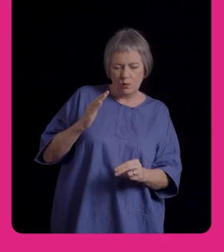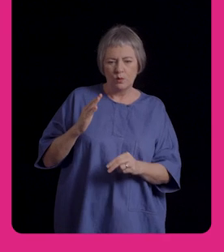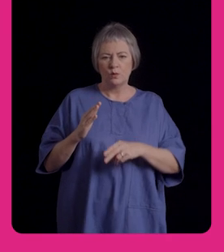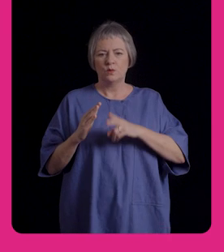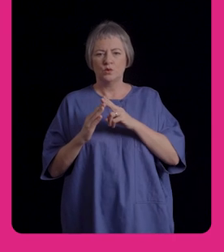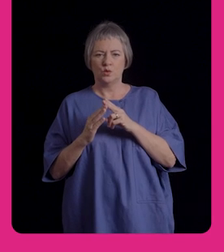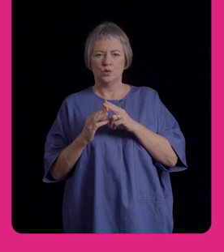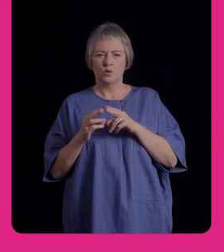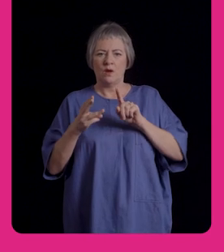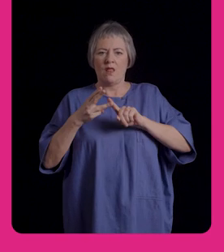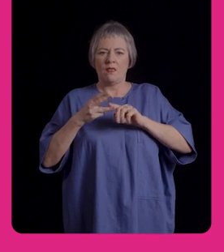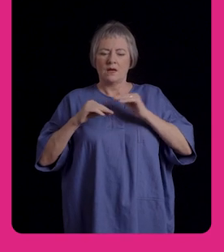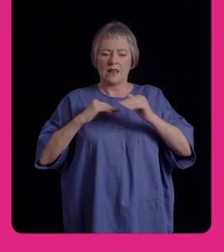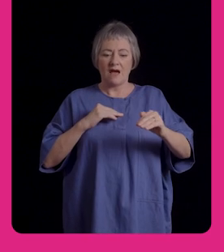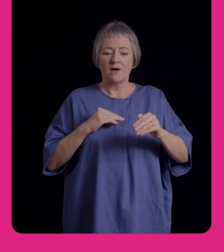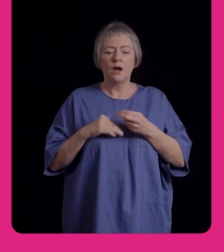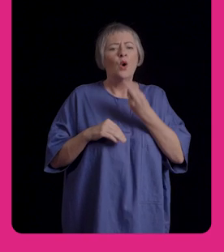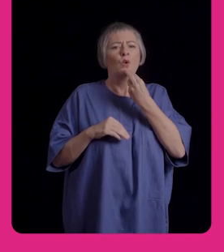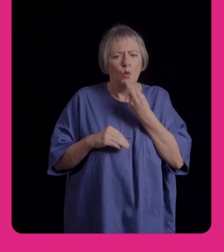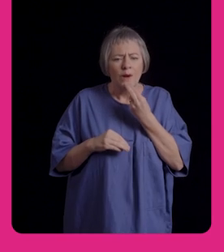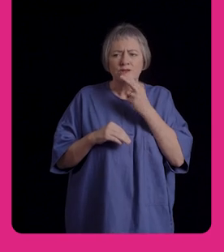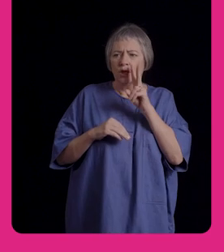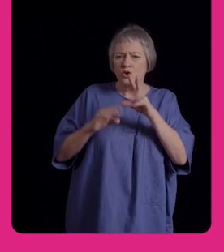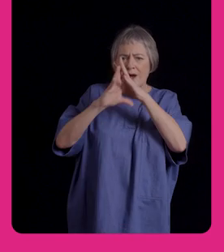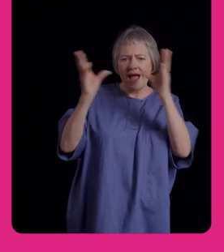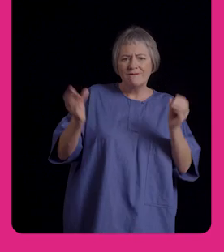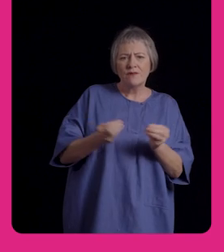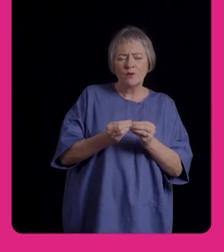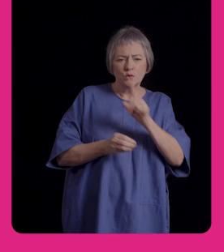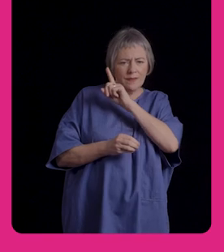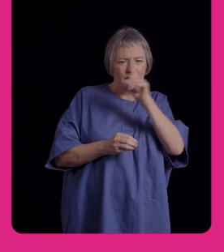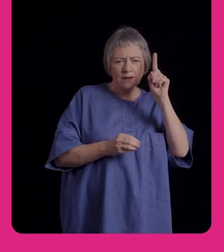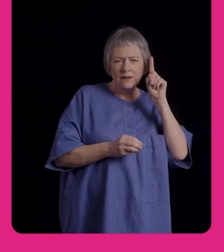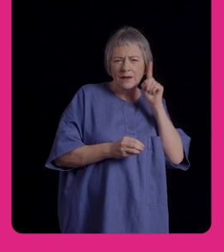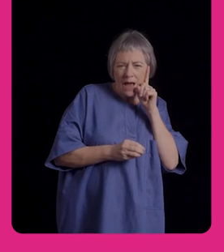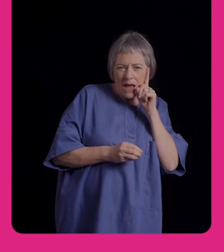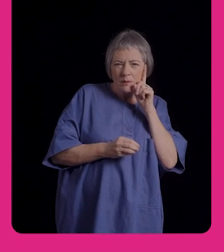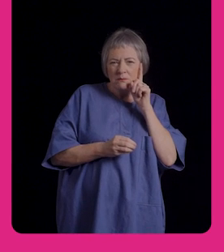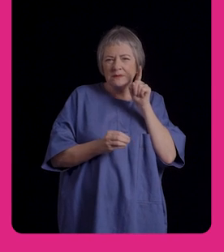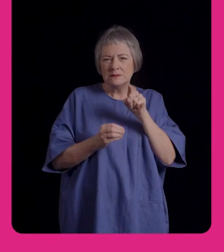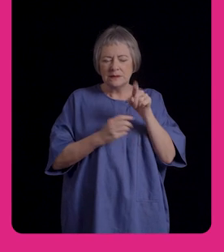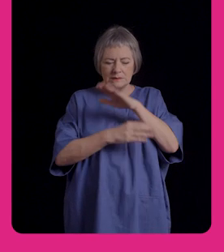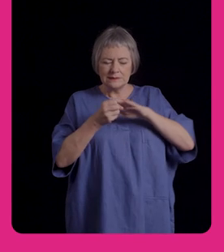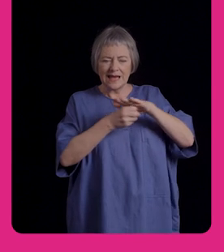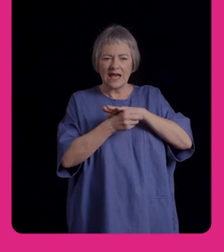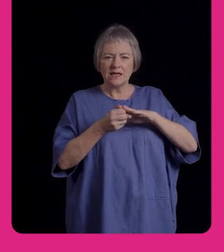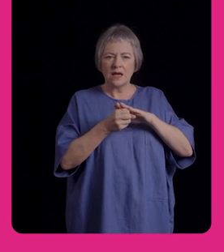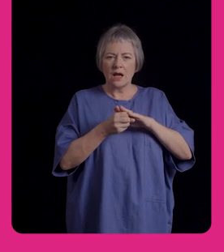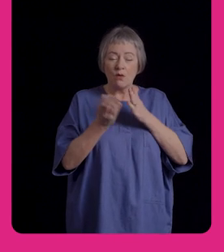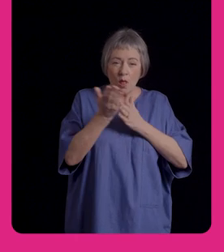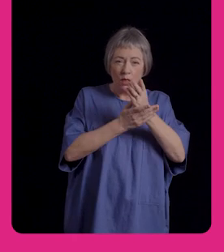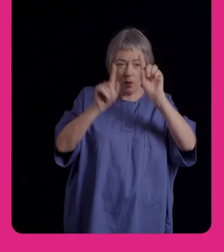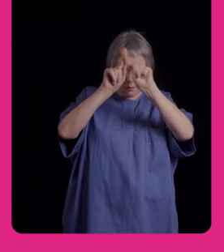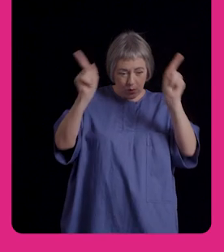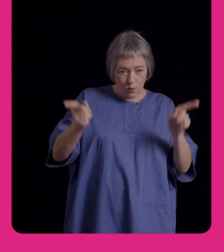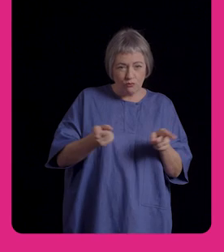either. Now, Whistler saw the captain's quarters through the portholes when he was coming up, was scaling the rope, correct?